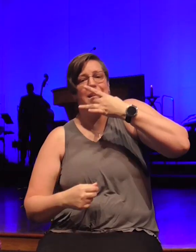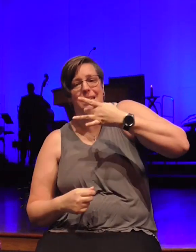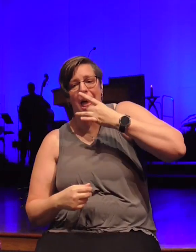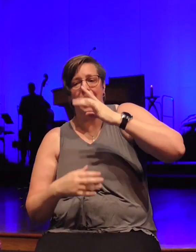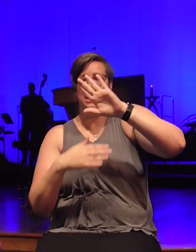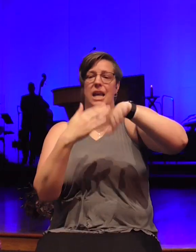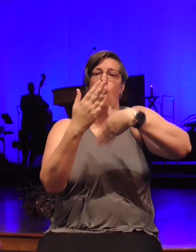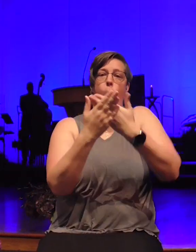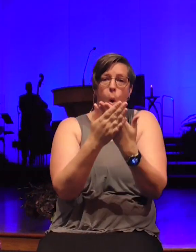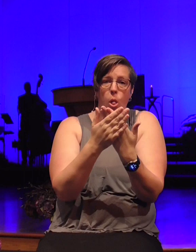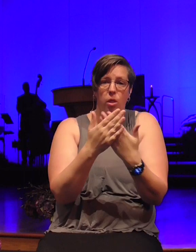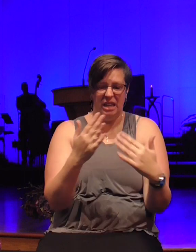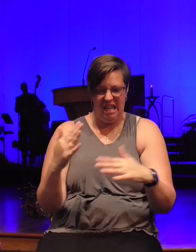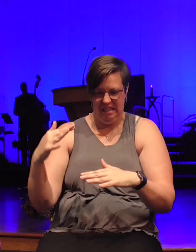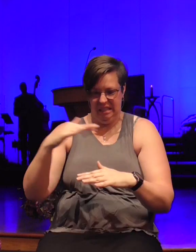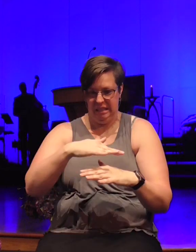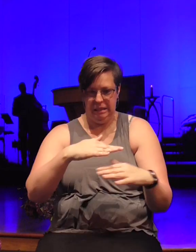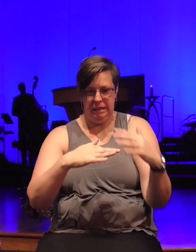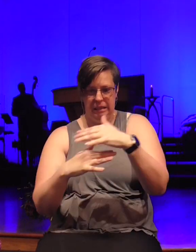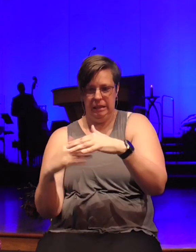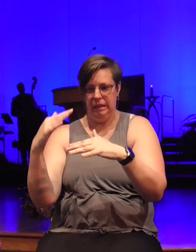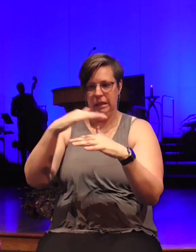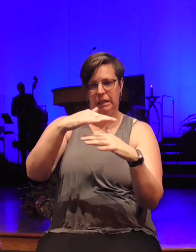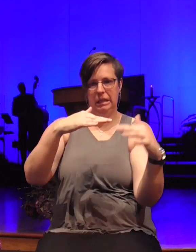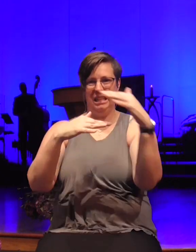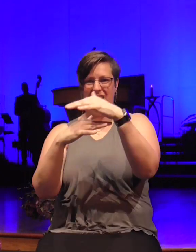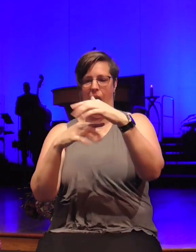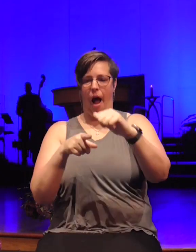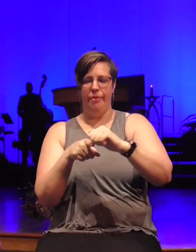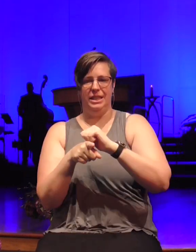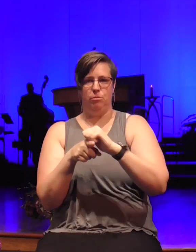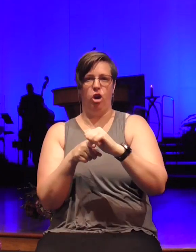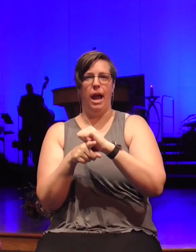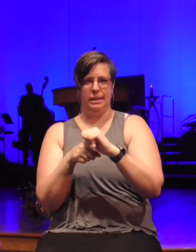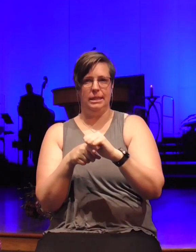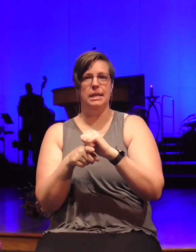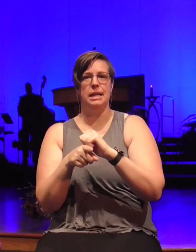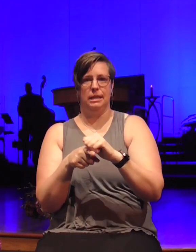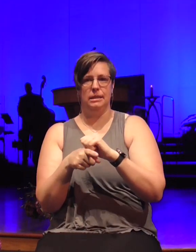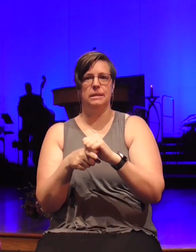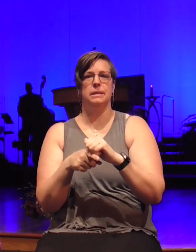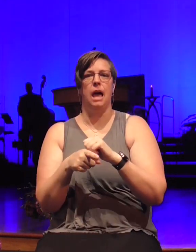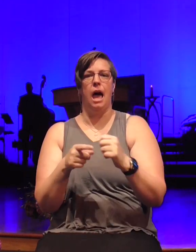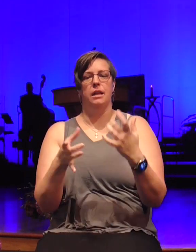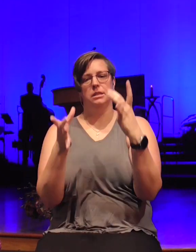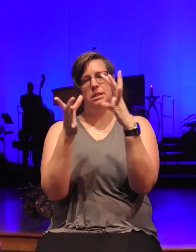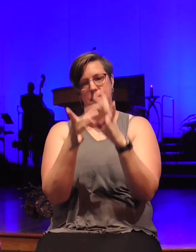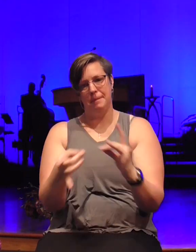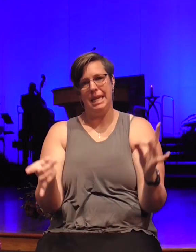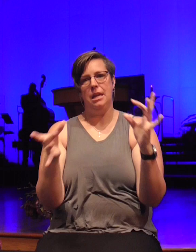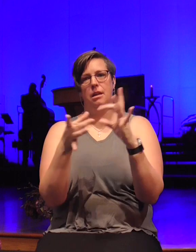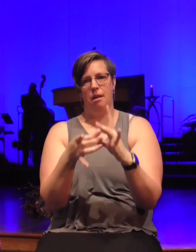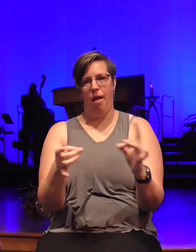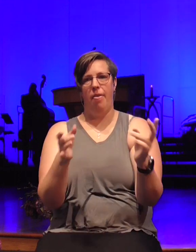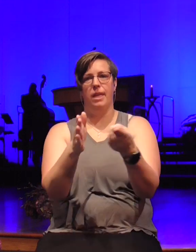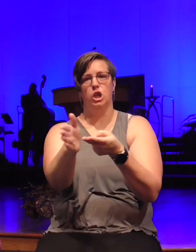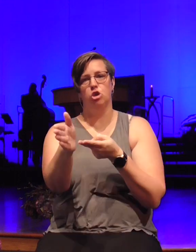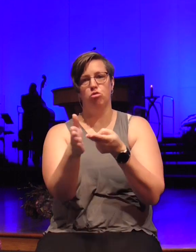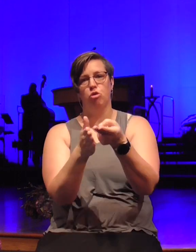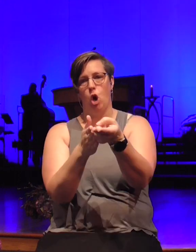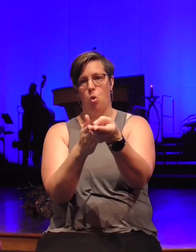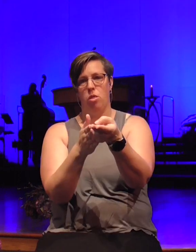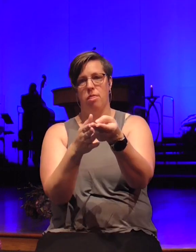wholeness in this practice of speaking the truth